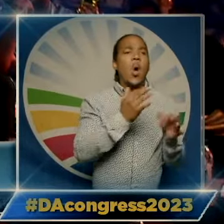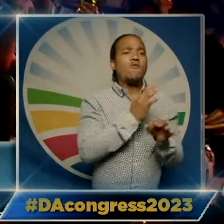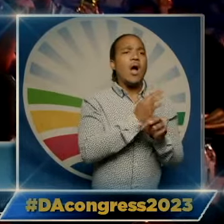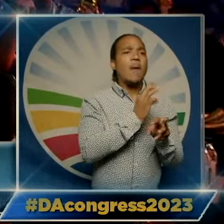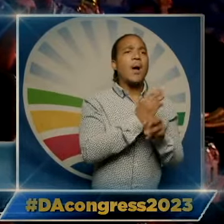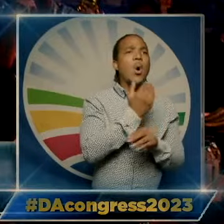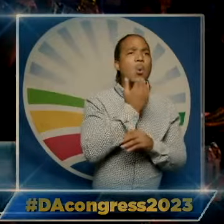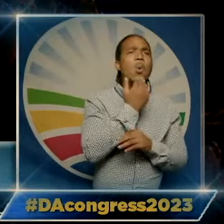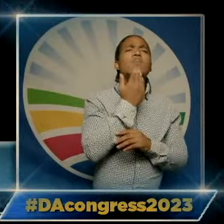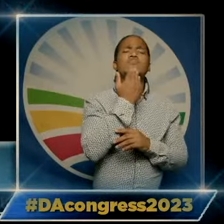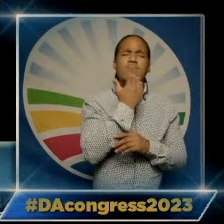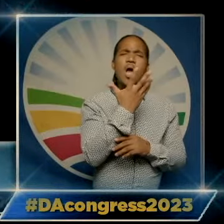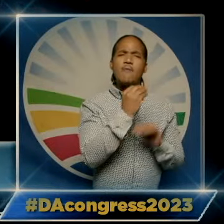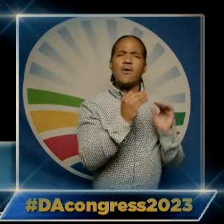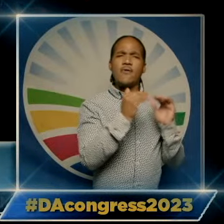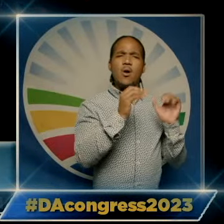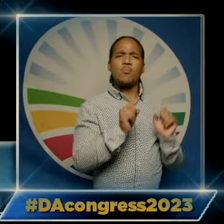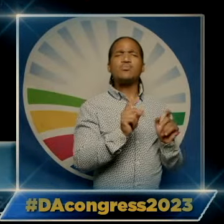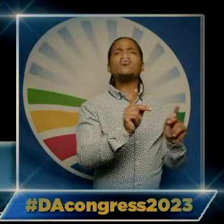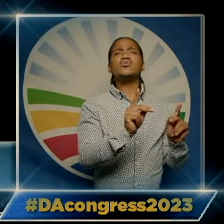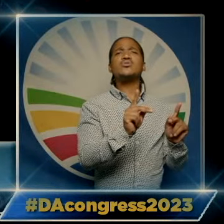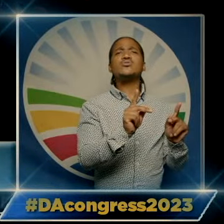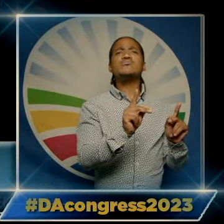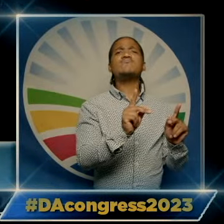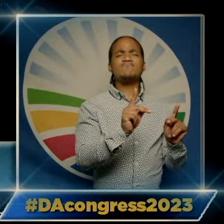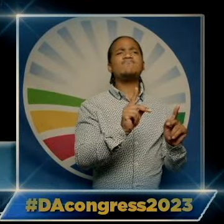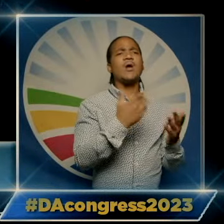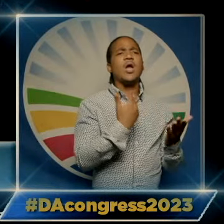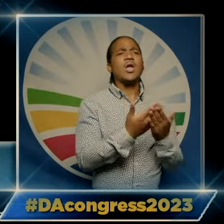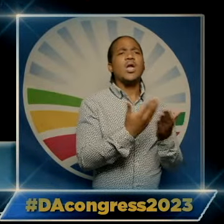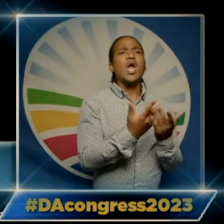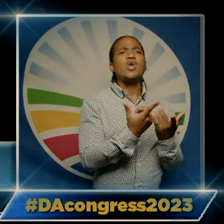have a fair chance of becoming whatever they want to become.